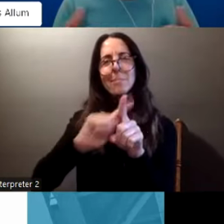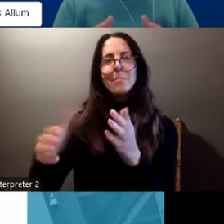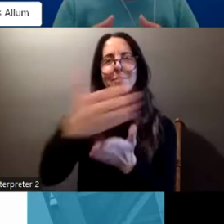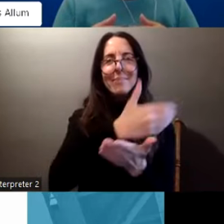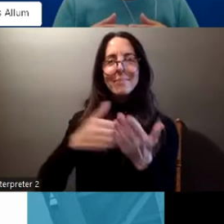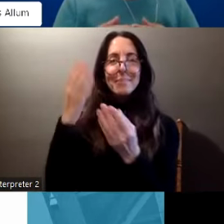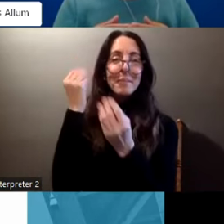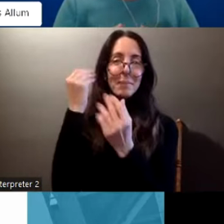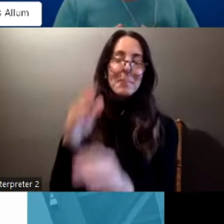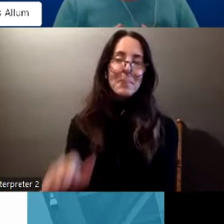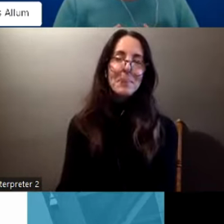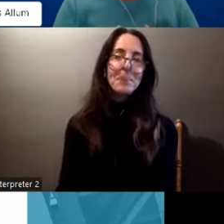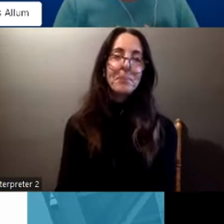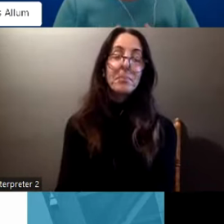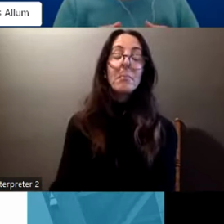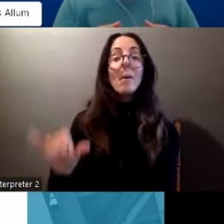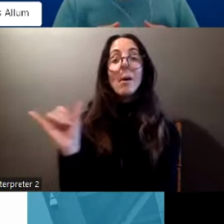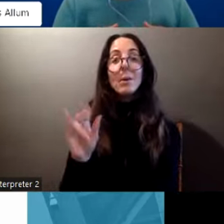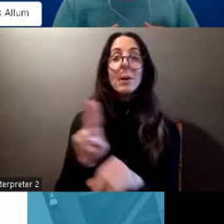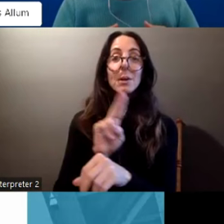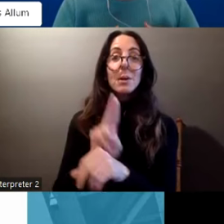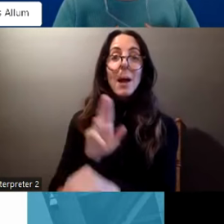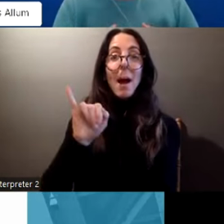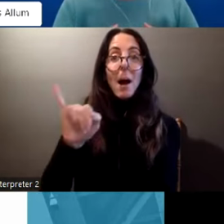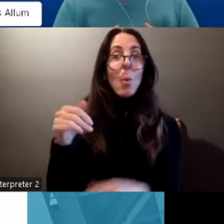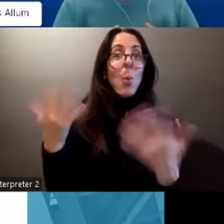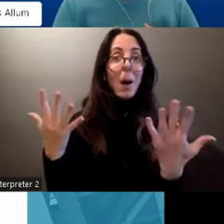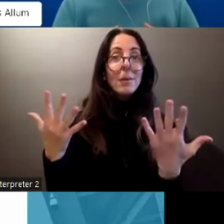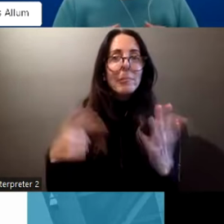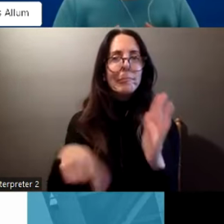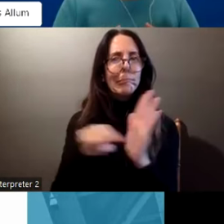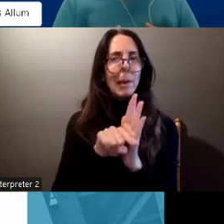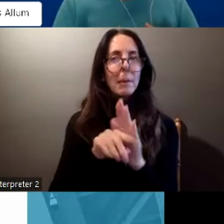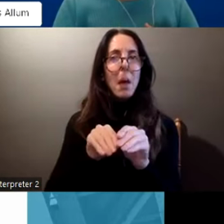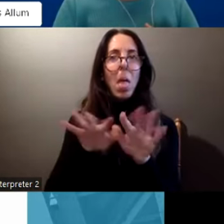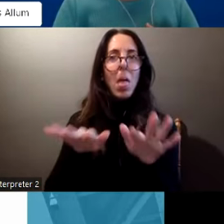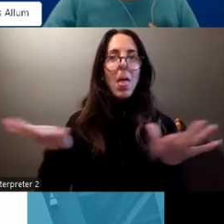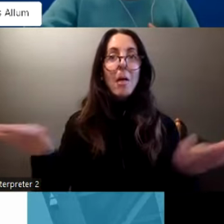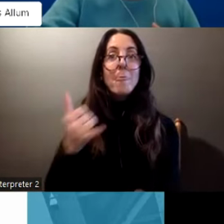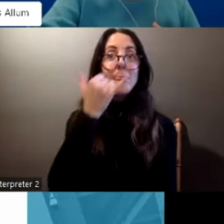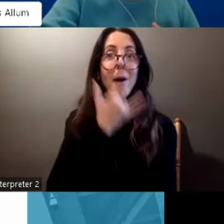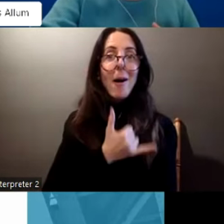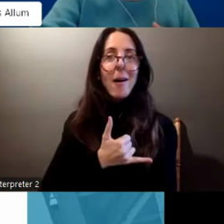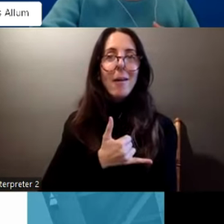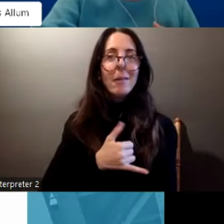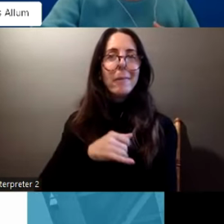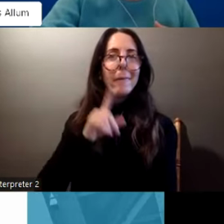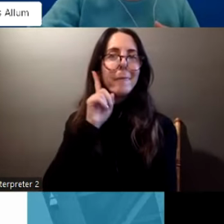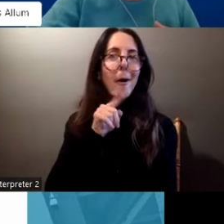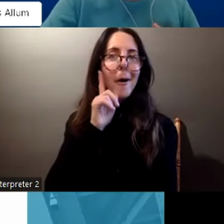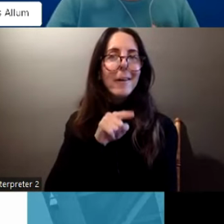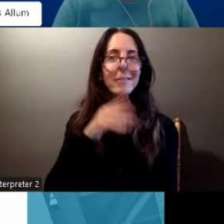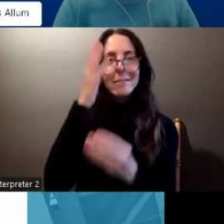course, people can use AI to spread false information or also defraud individuals.